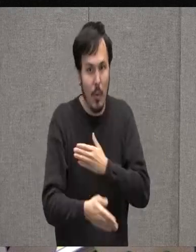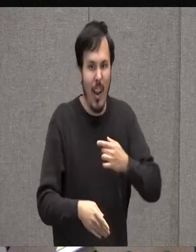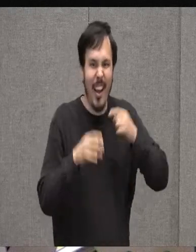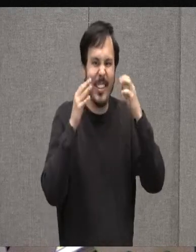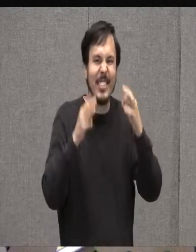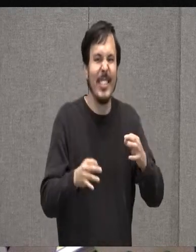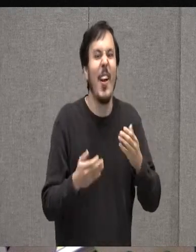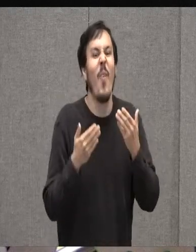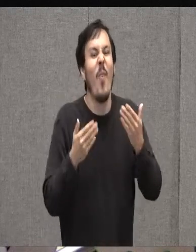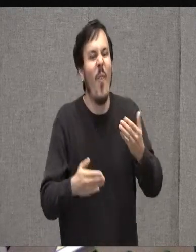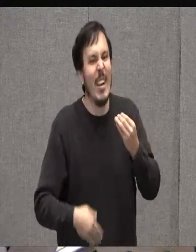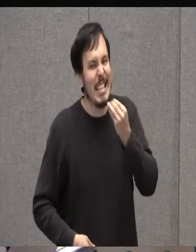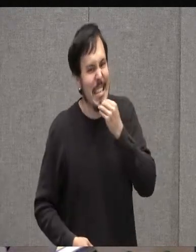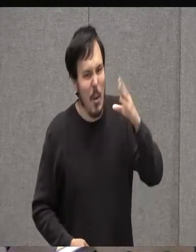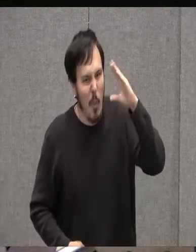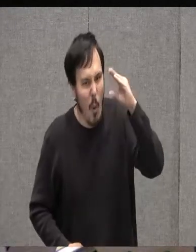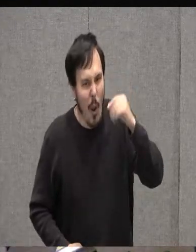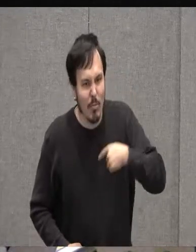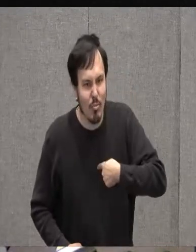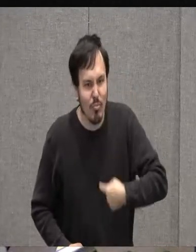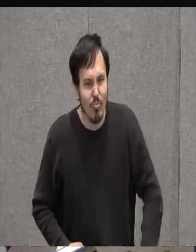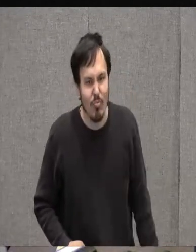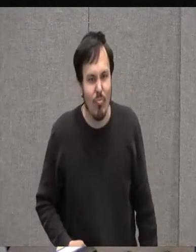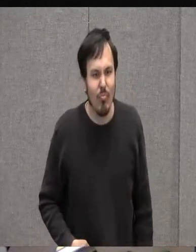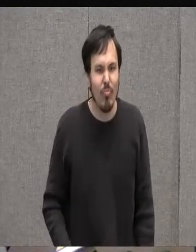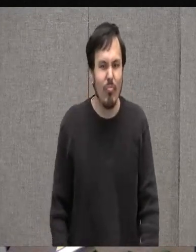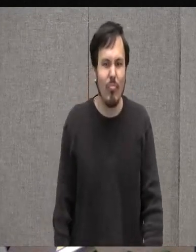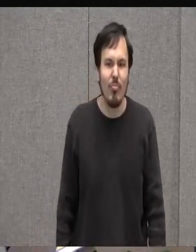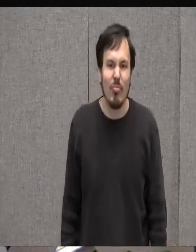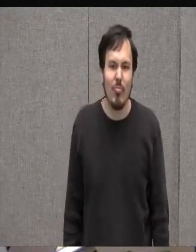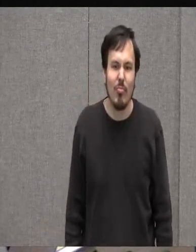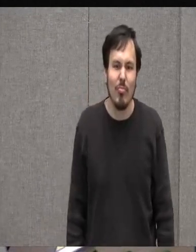Jim tied the wig to his back and climbed up the beanstalk.